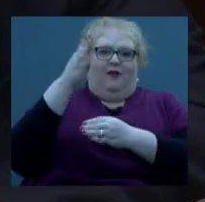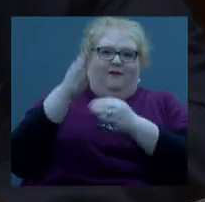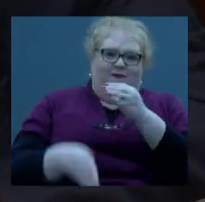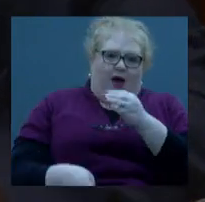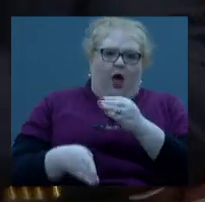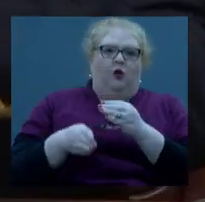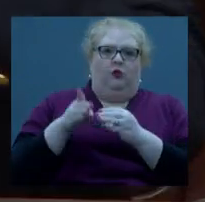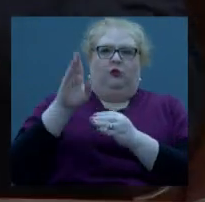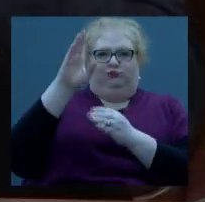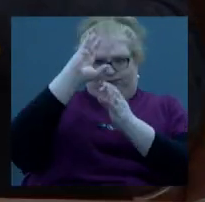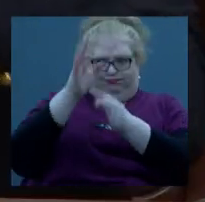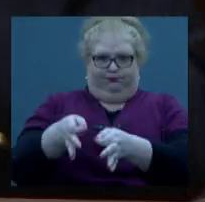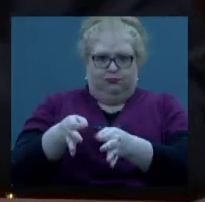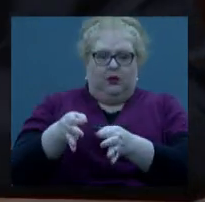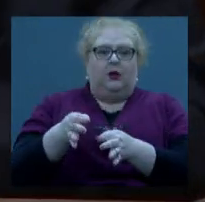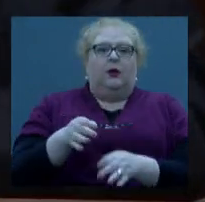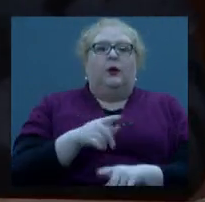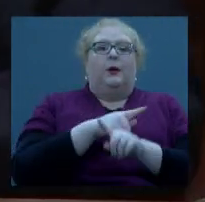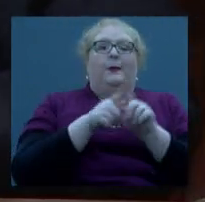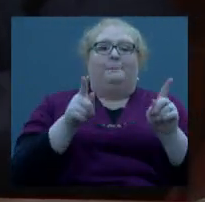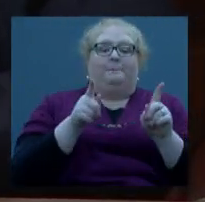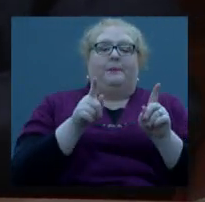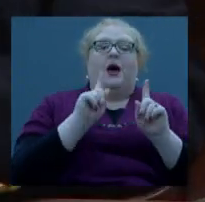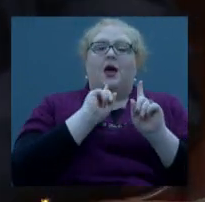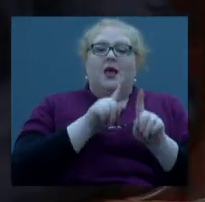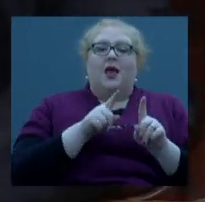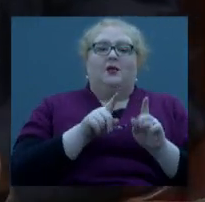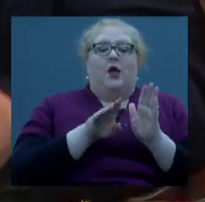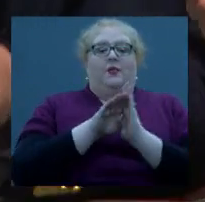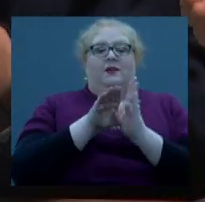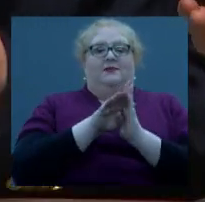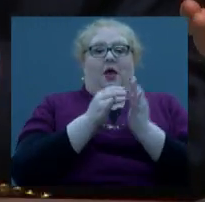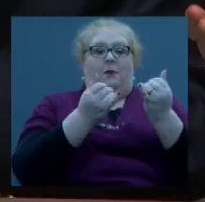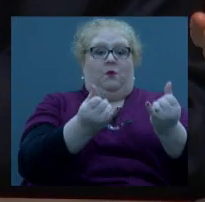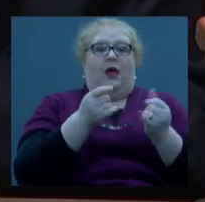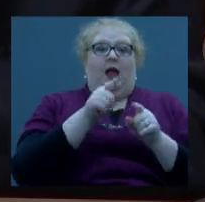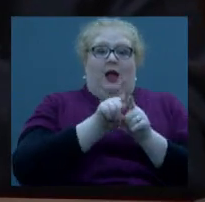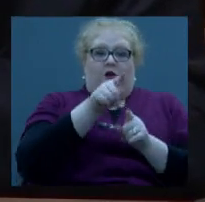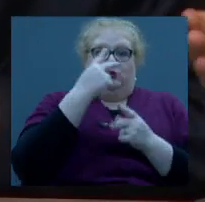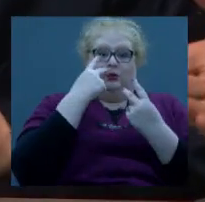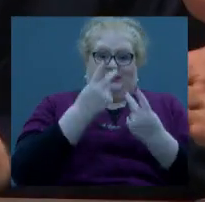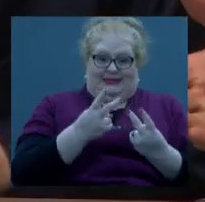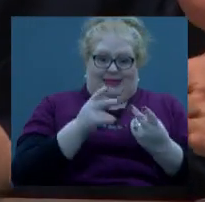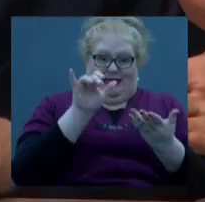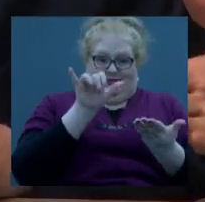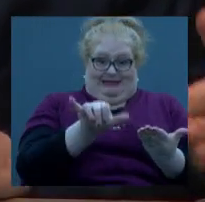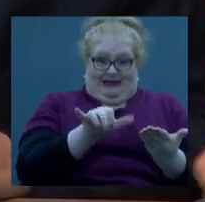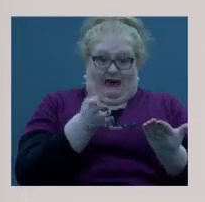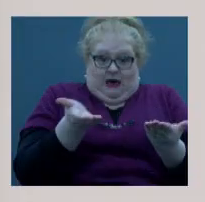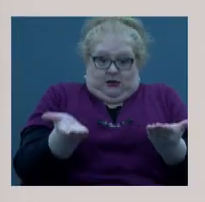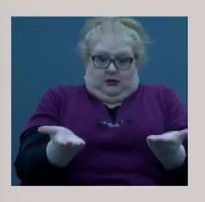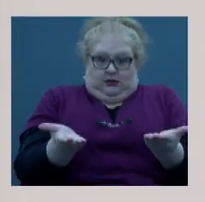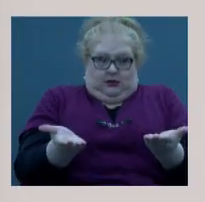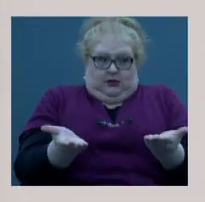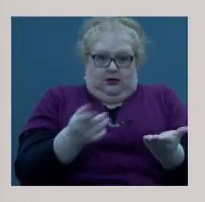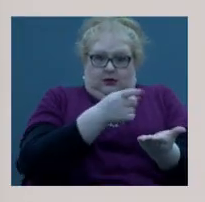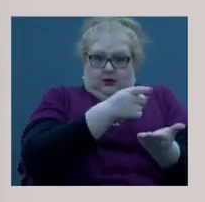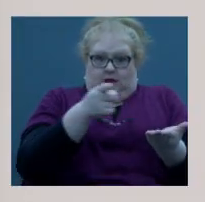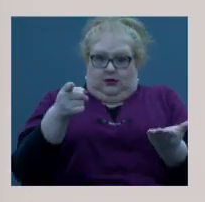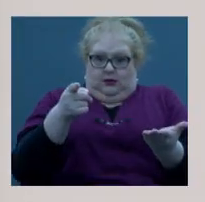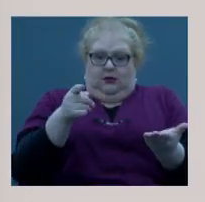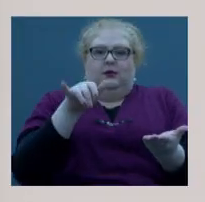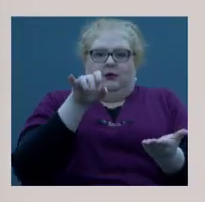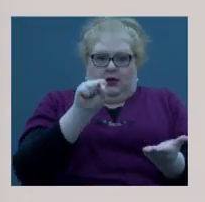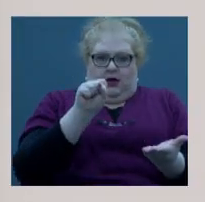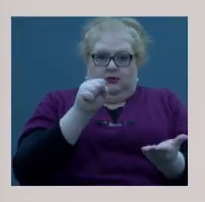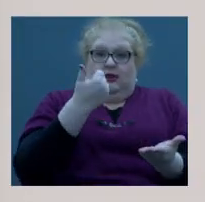So the answer is the development as you see, the layout, Yes. Any